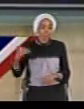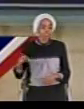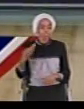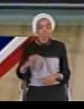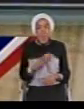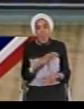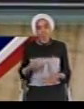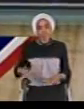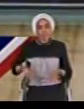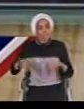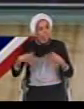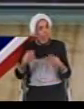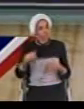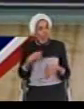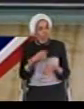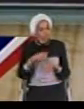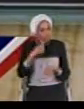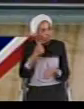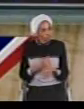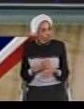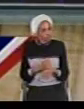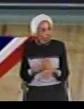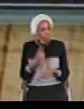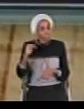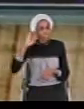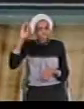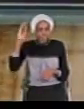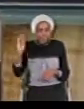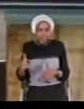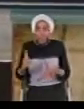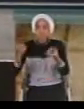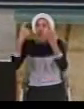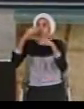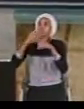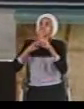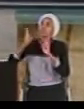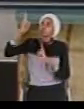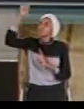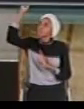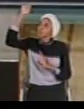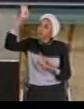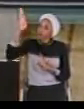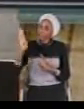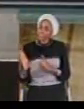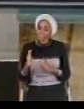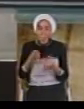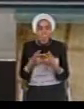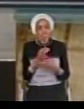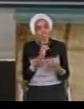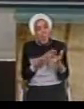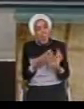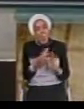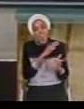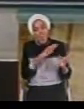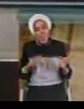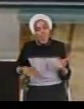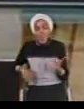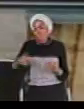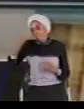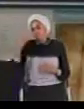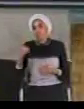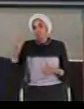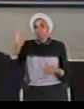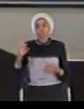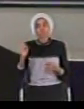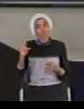the grace of Christ? That grace coming from God through Jesus Christ. For God so